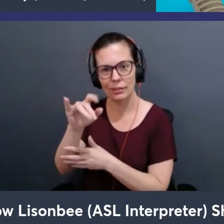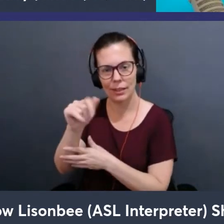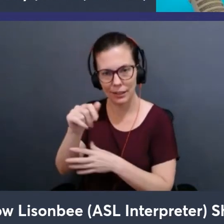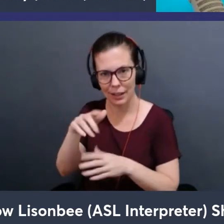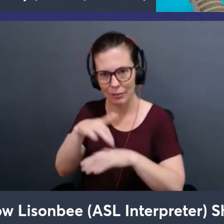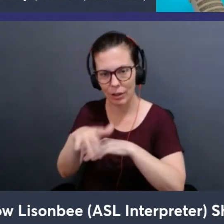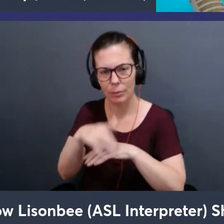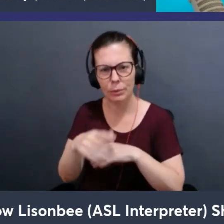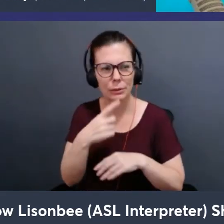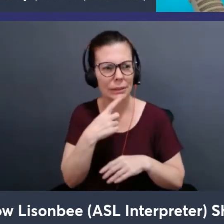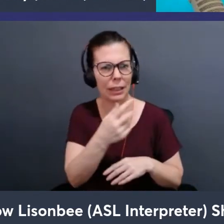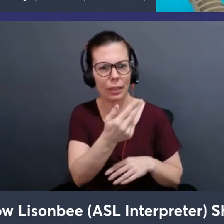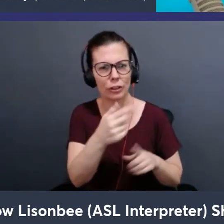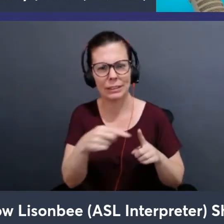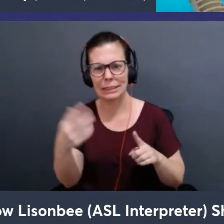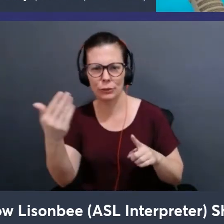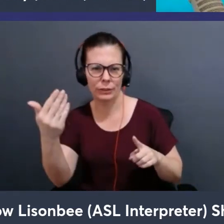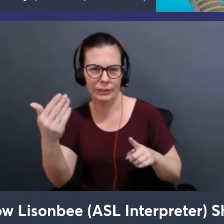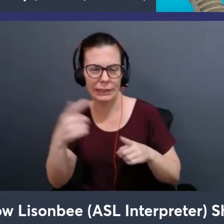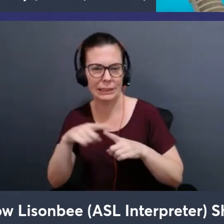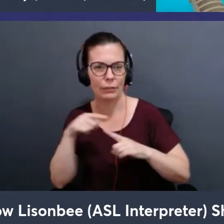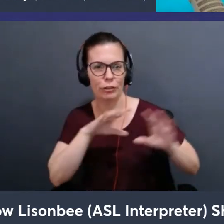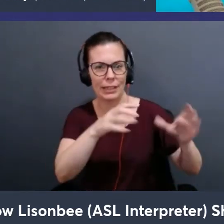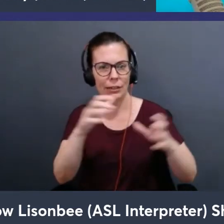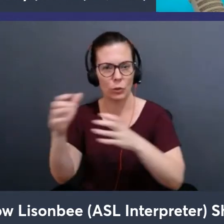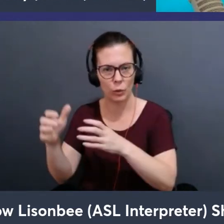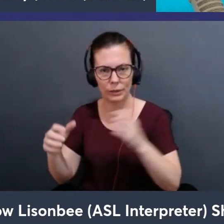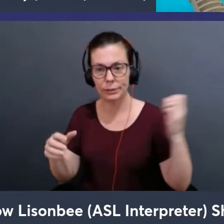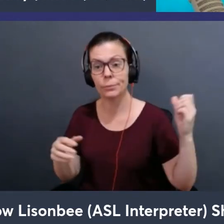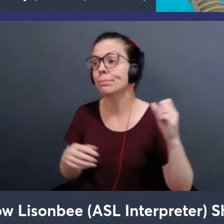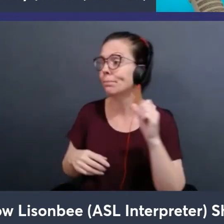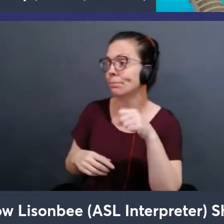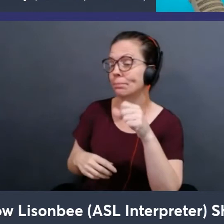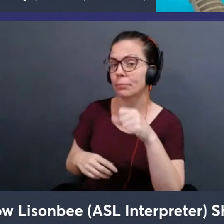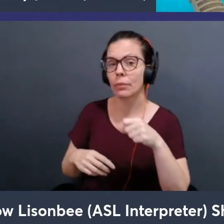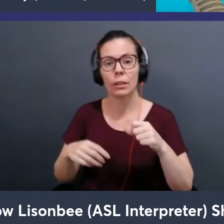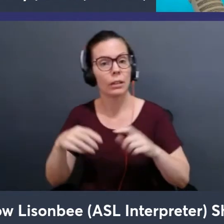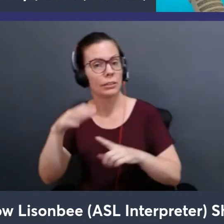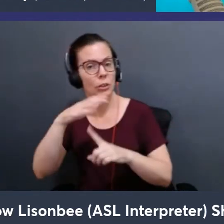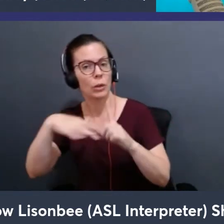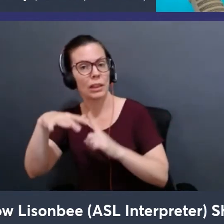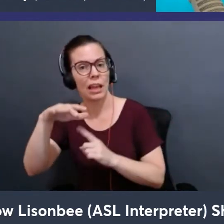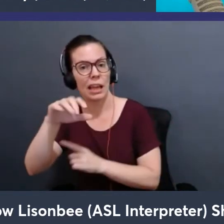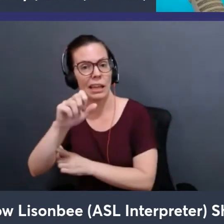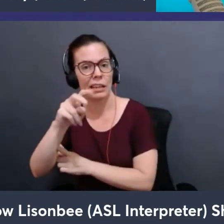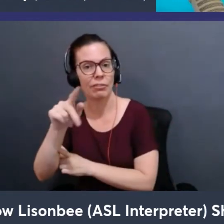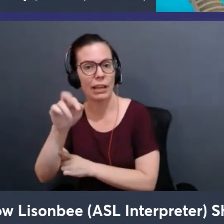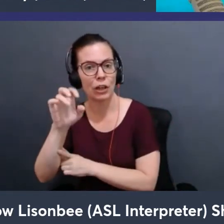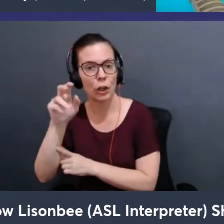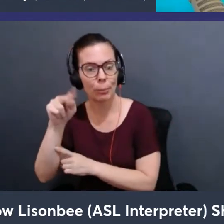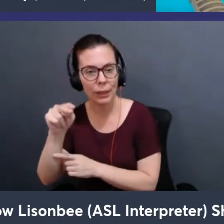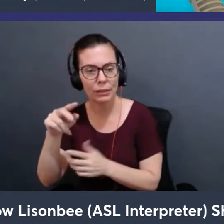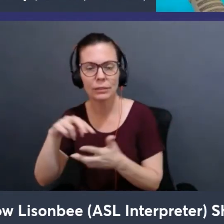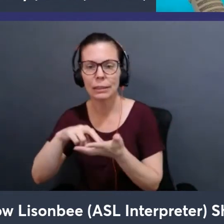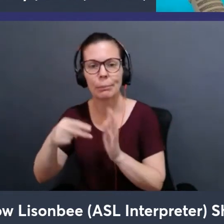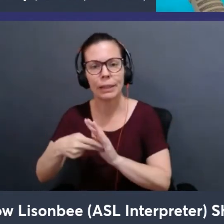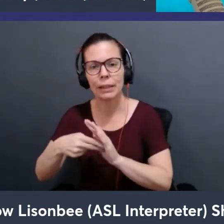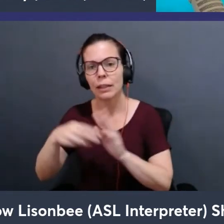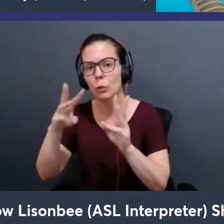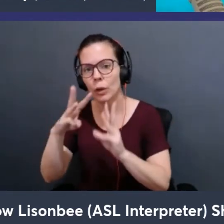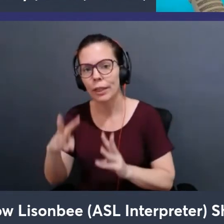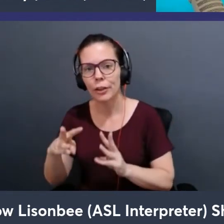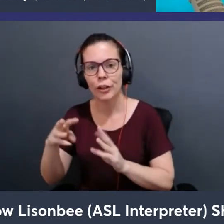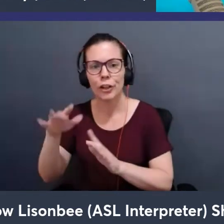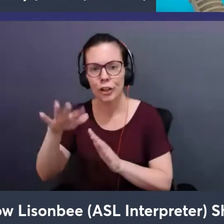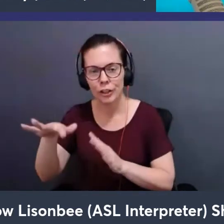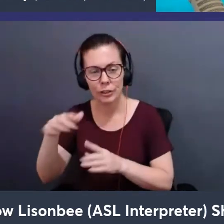some 13 and 15 different categories, Mhm. and environment is one of them, like weather and all. So Yeah, maybe it'll